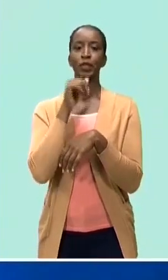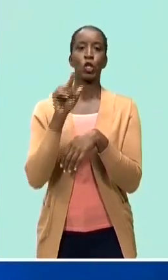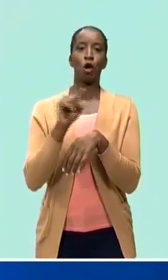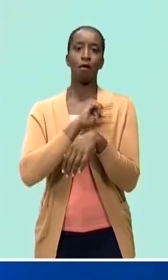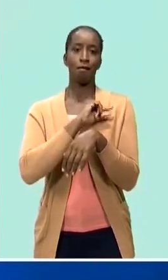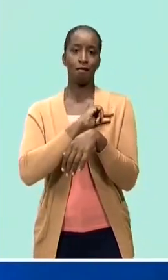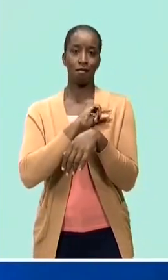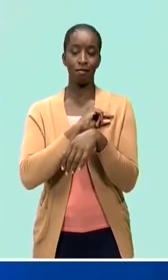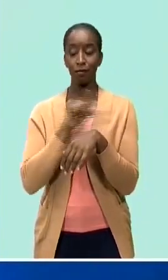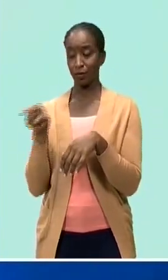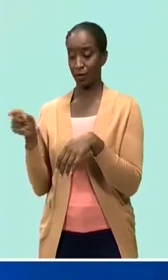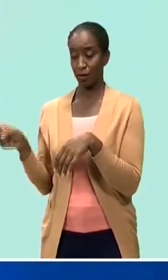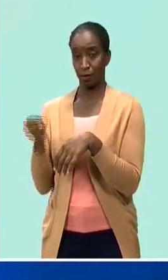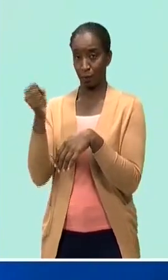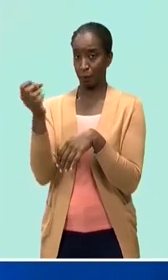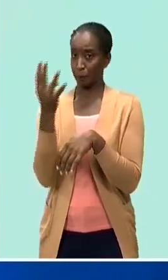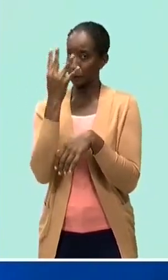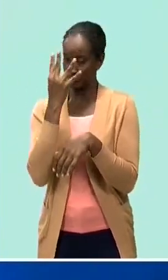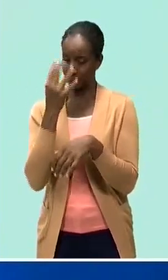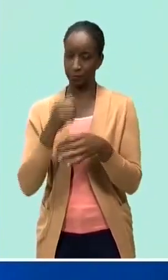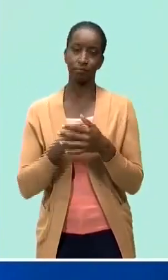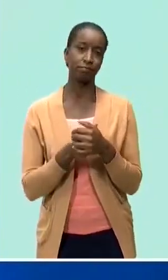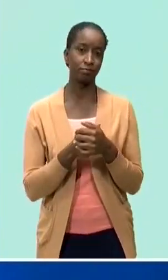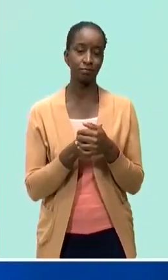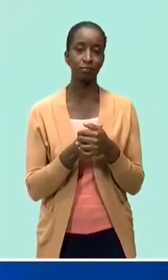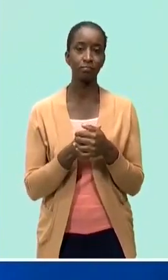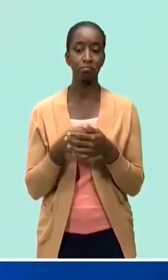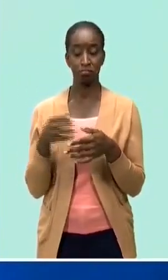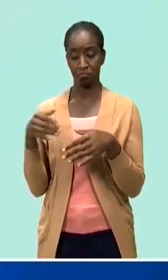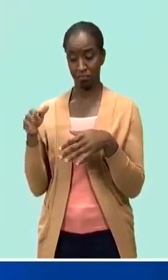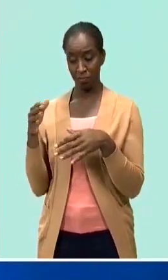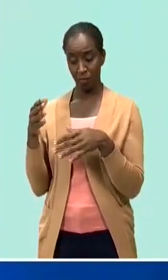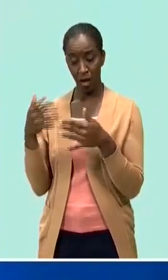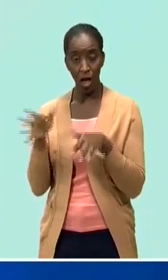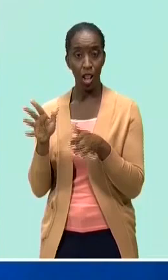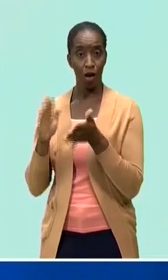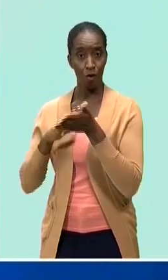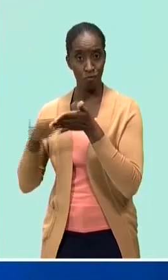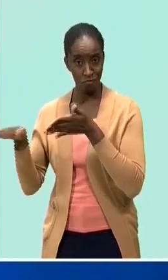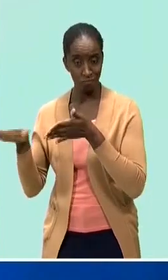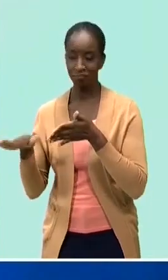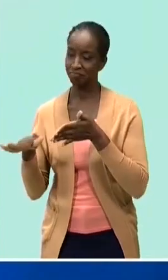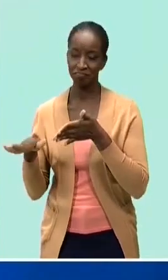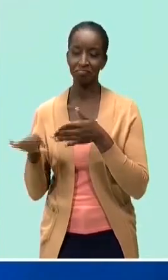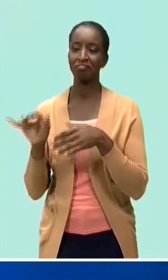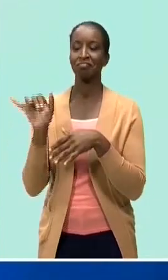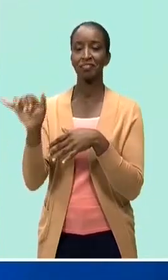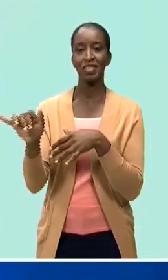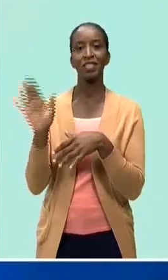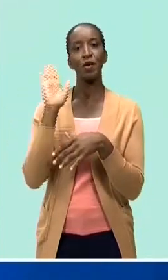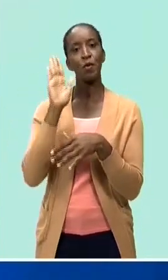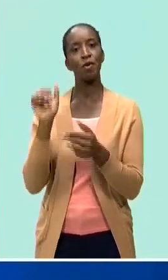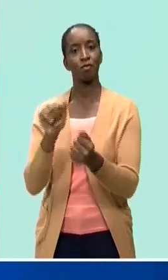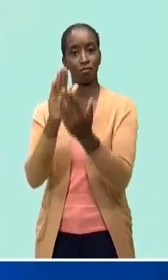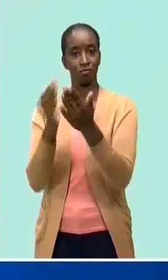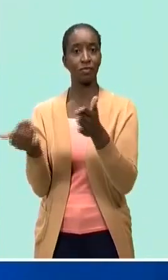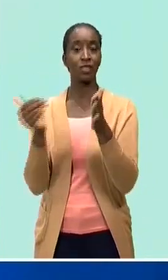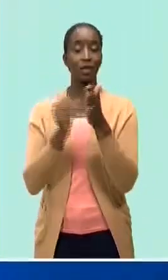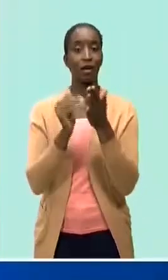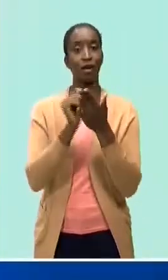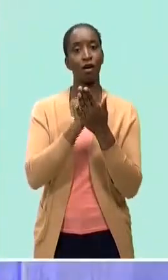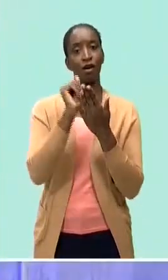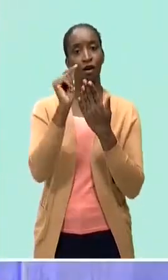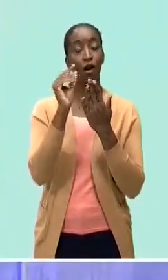and was denied bail. He was remanded to the Bahamas Department of Correctional Services until the 3rd and 4th of October for